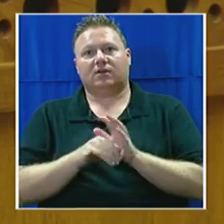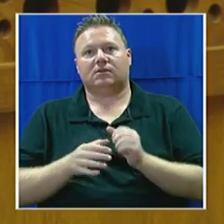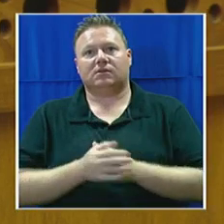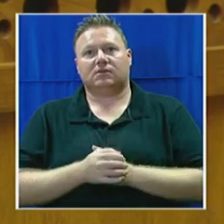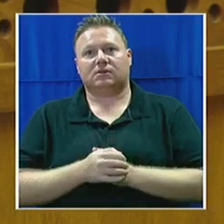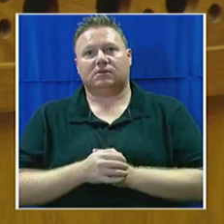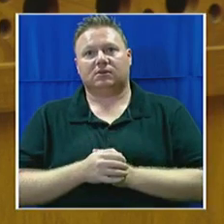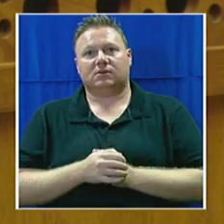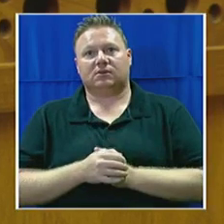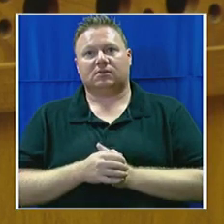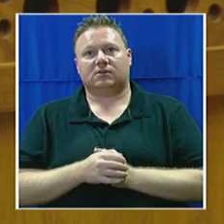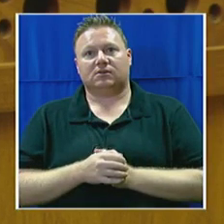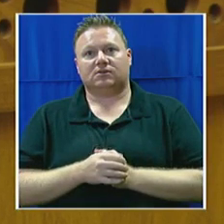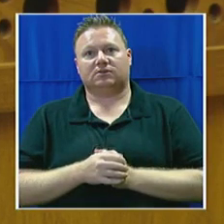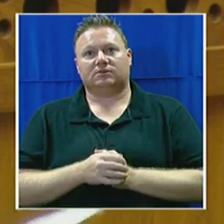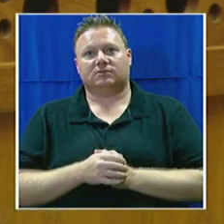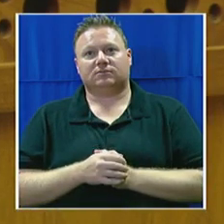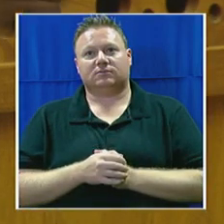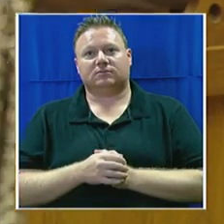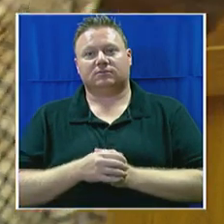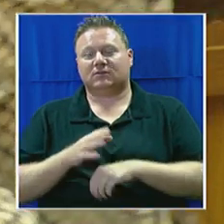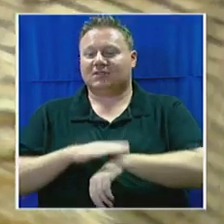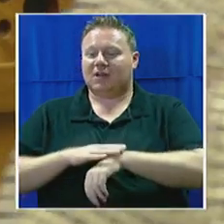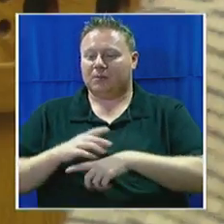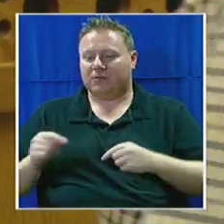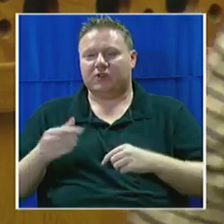Honourable Member, your time has expired. Thank you.